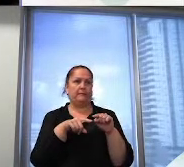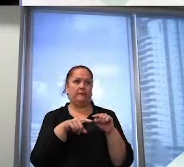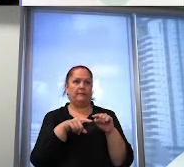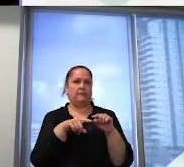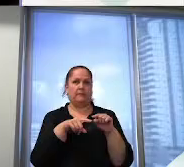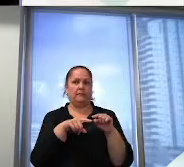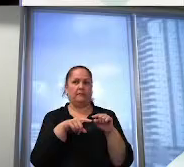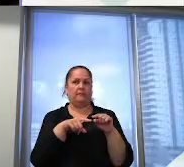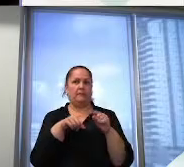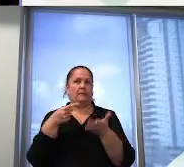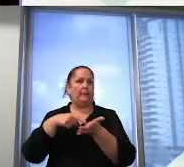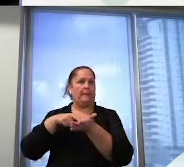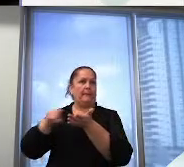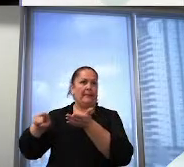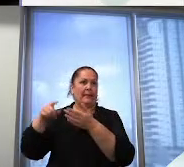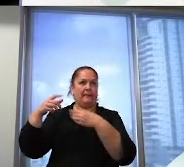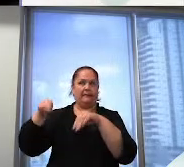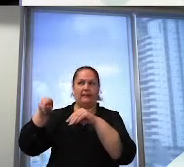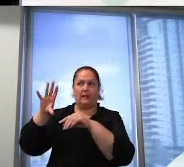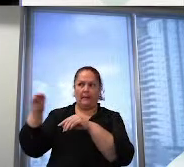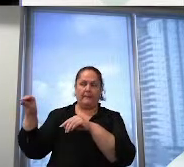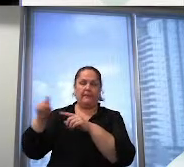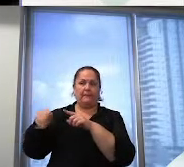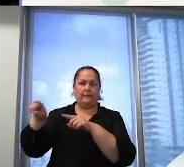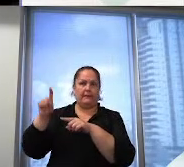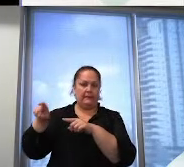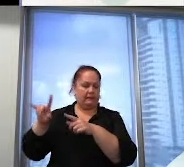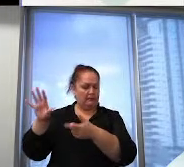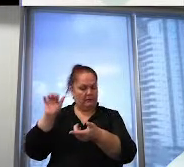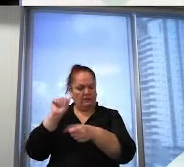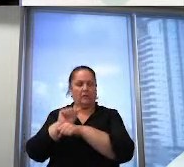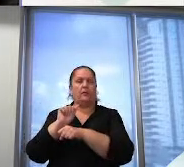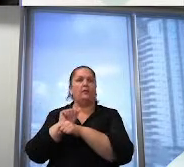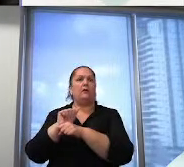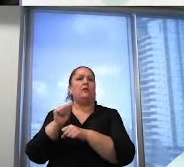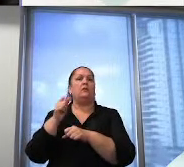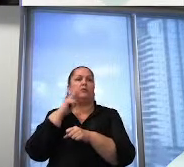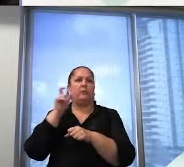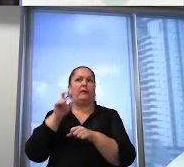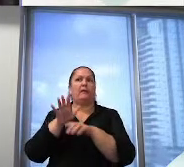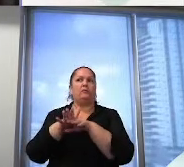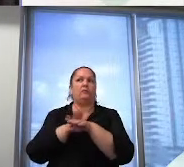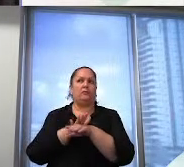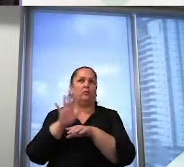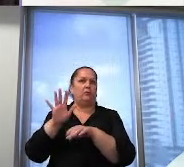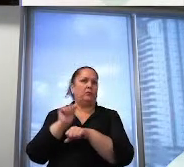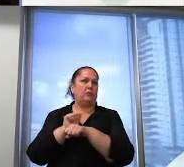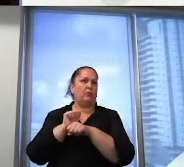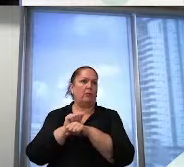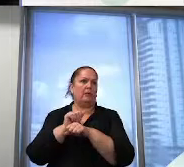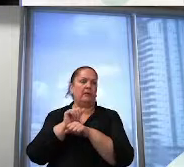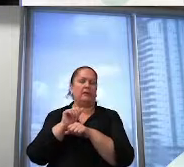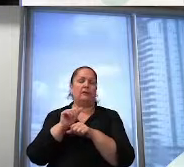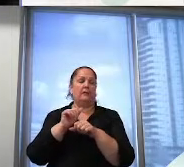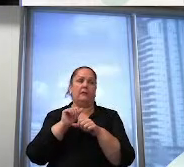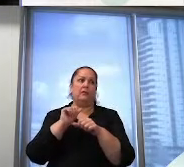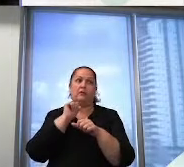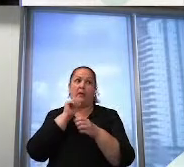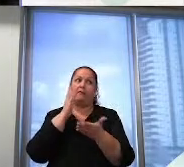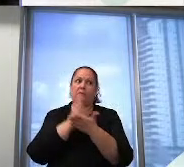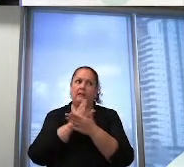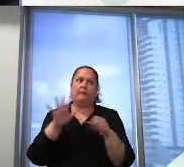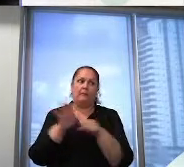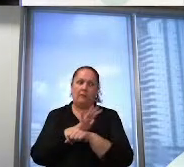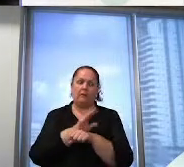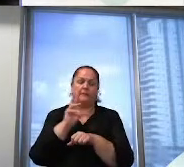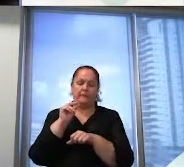to pay our vendors at the rate that they need to be paid at for the work they're doing. So we had to slow down the work that was happening. So we haven't